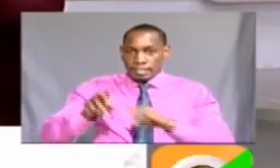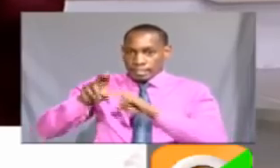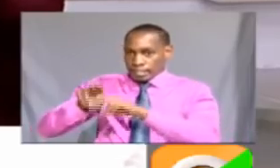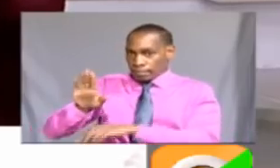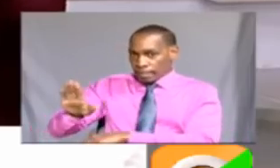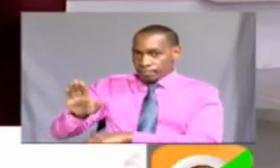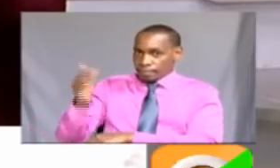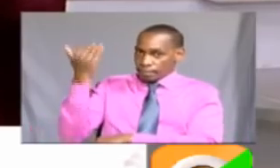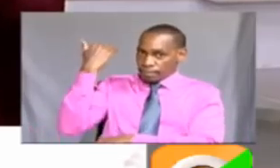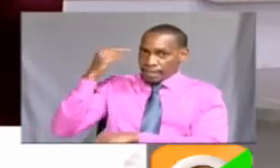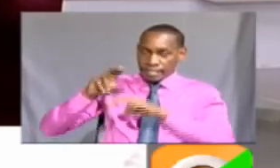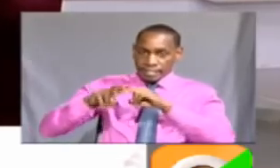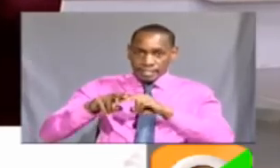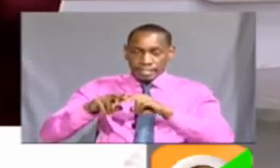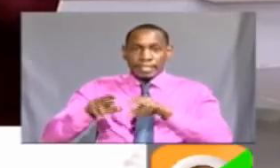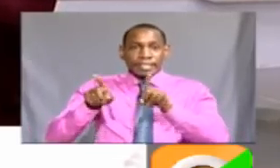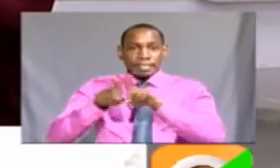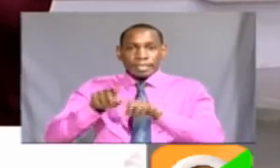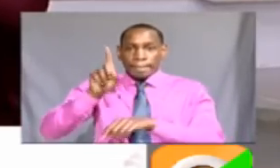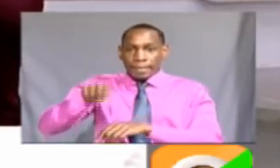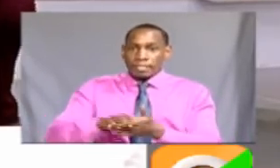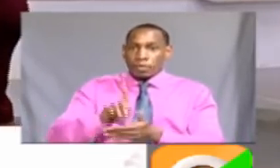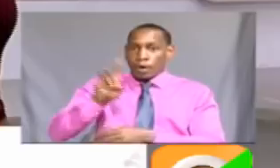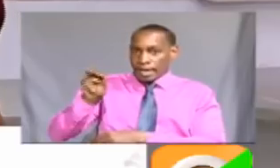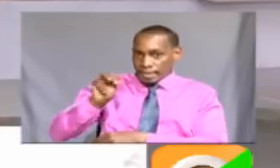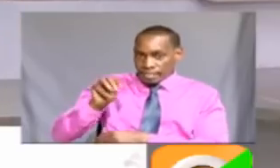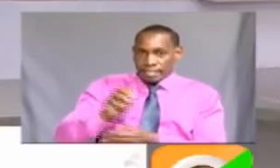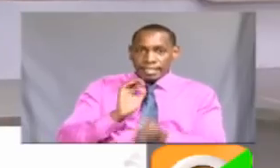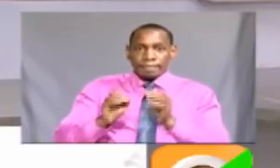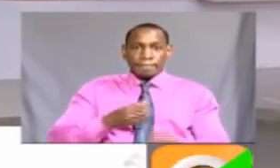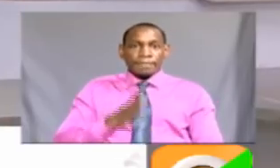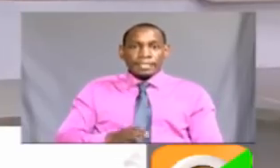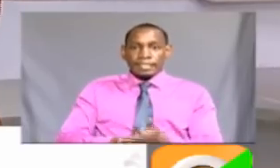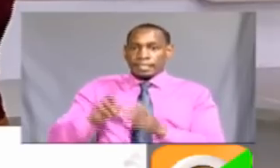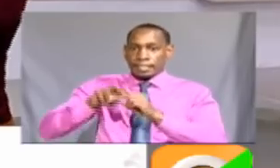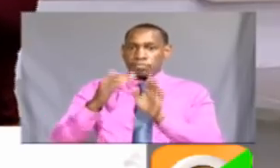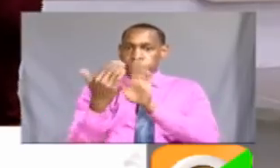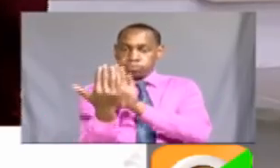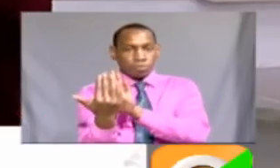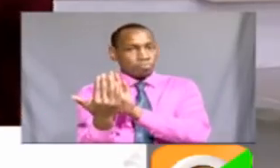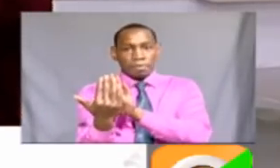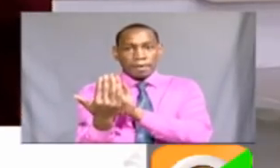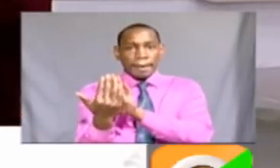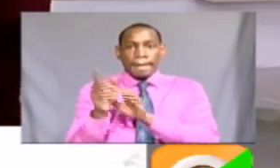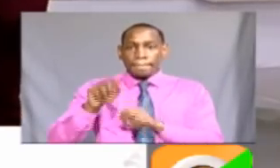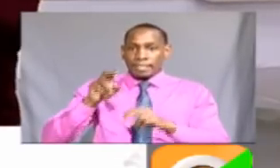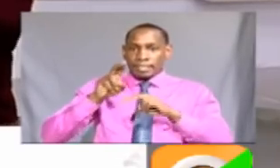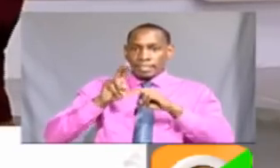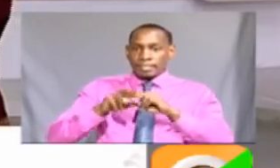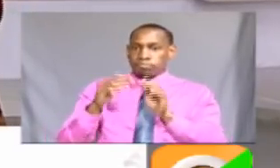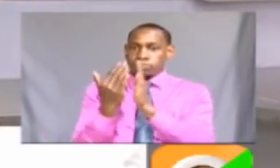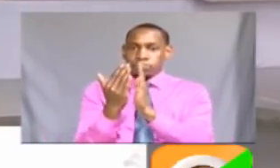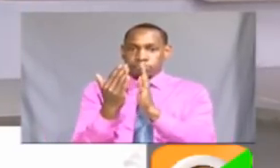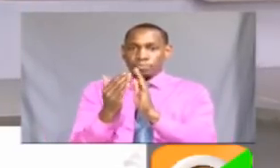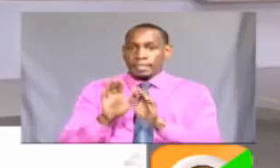chair to the other chair at not less than a meter. And if there are any guests who are sitting facing each other, they must sit facing each